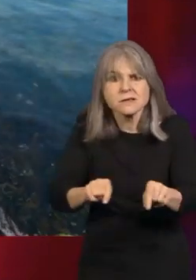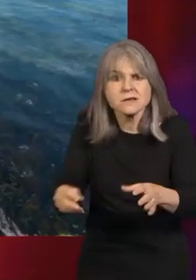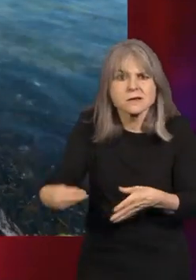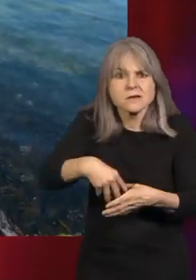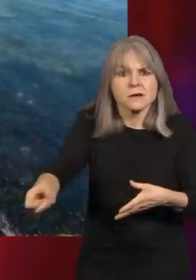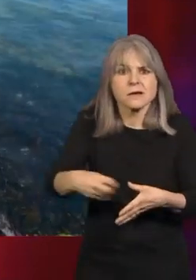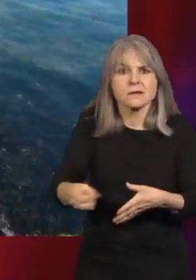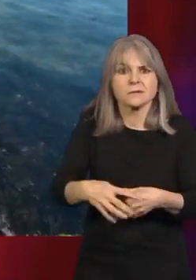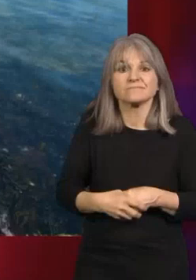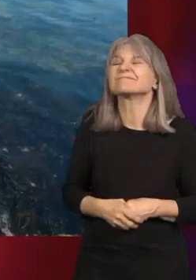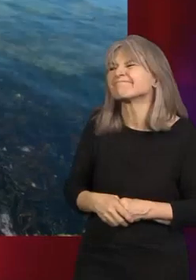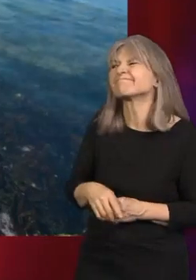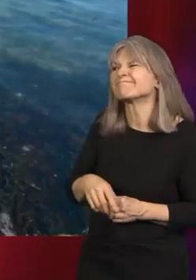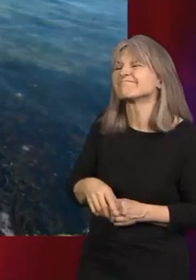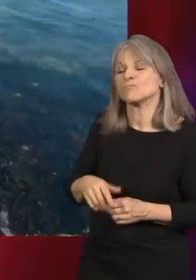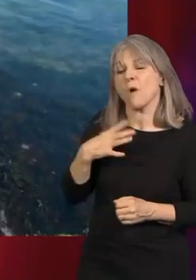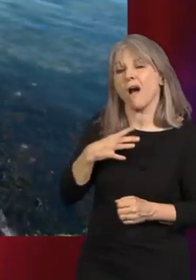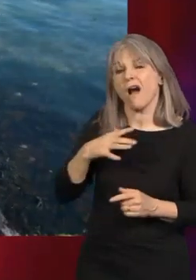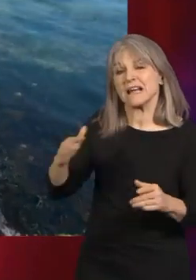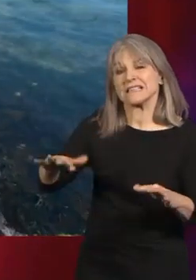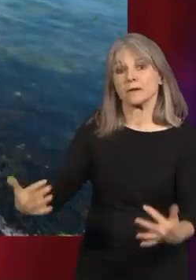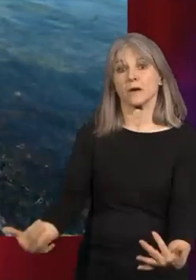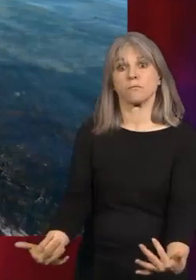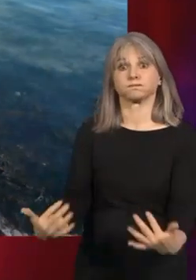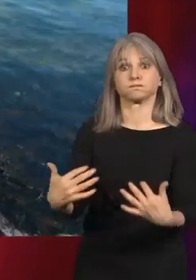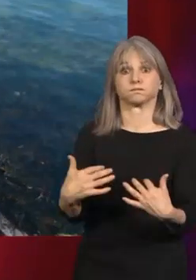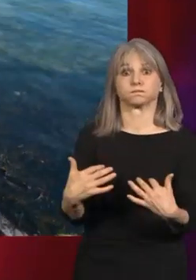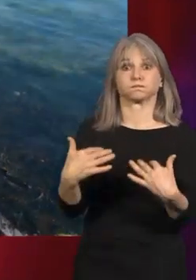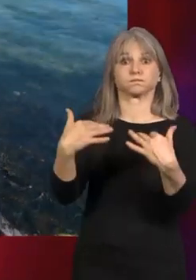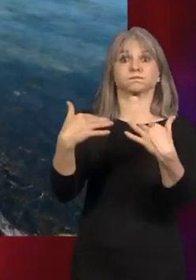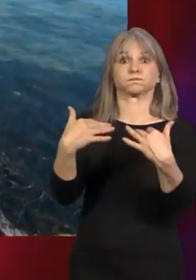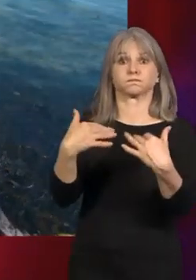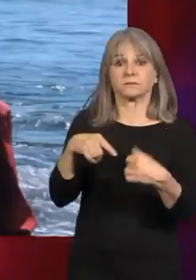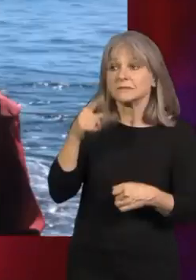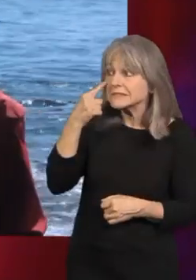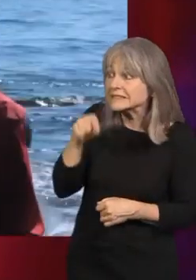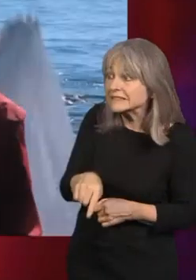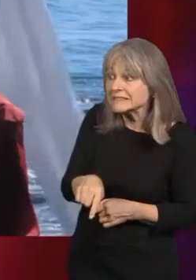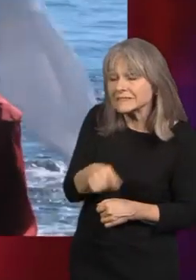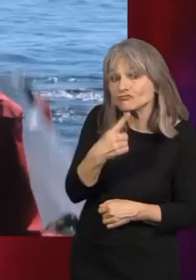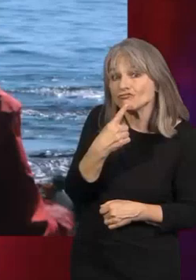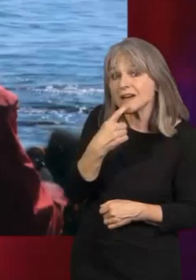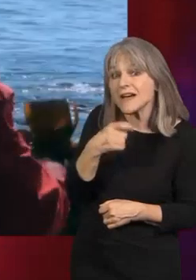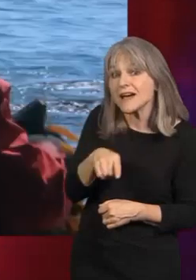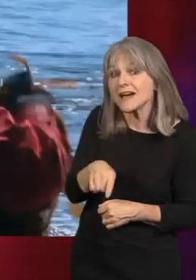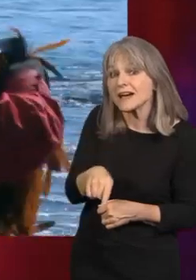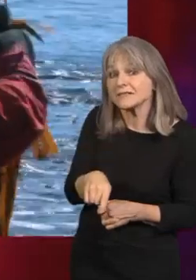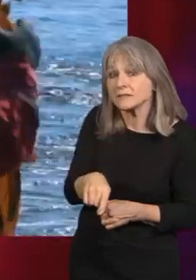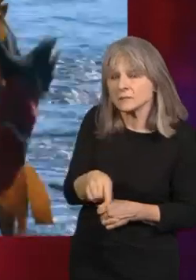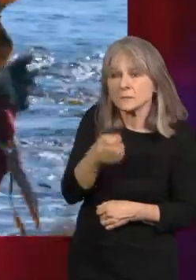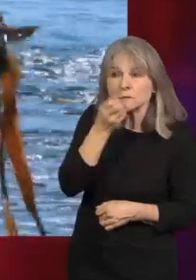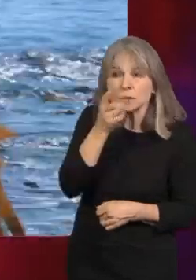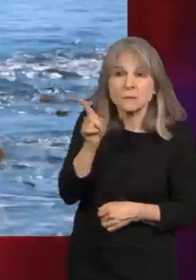here that's underneath the water there? This is my favourite. This is dulse. And this is the one that's in one of our products in the